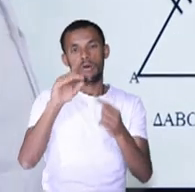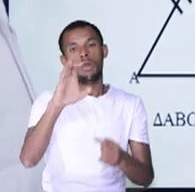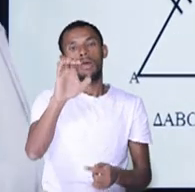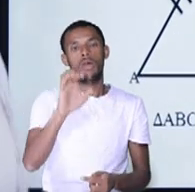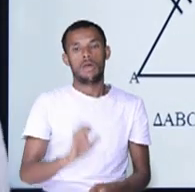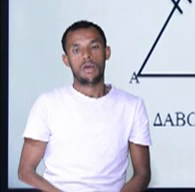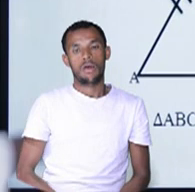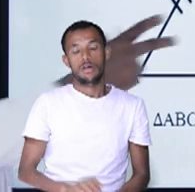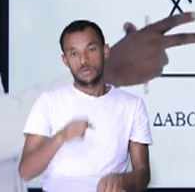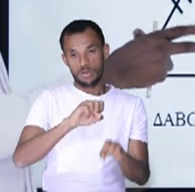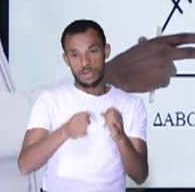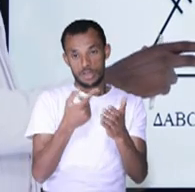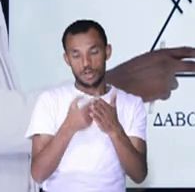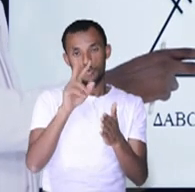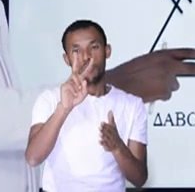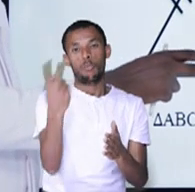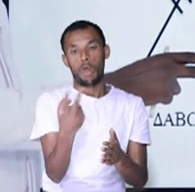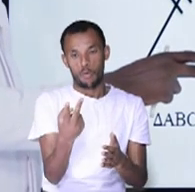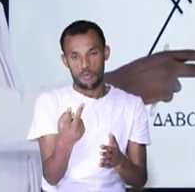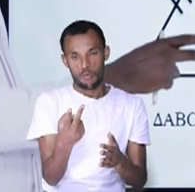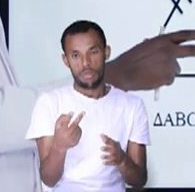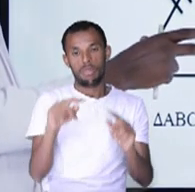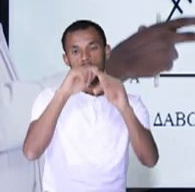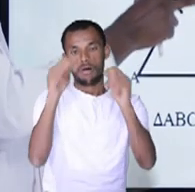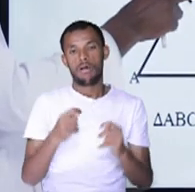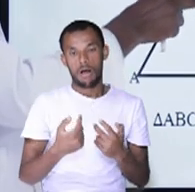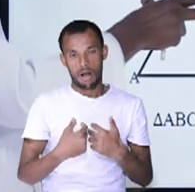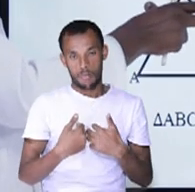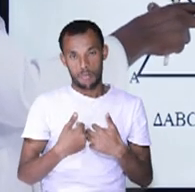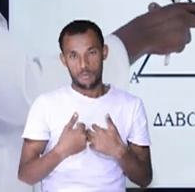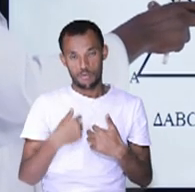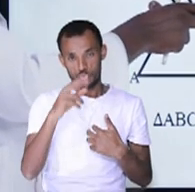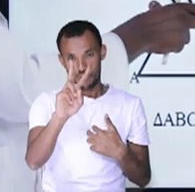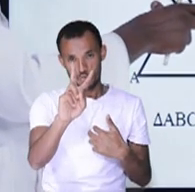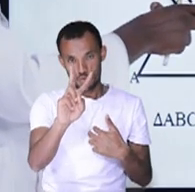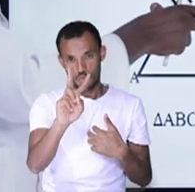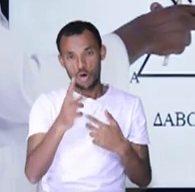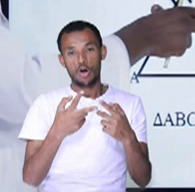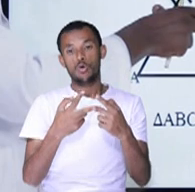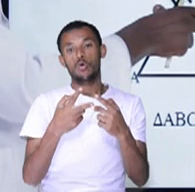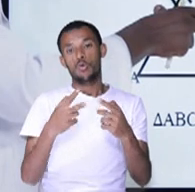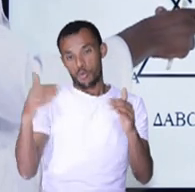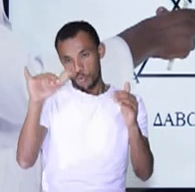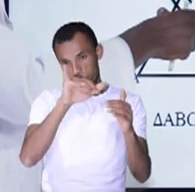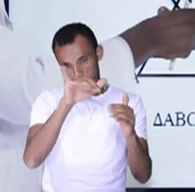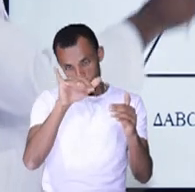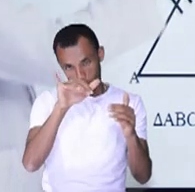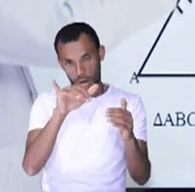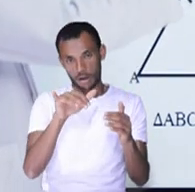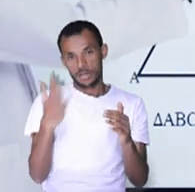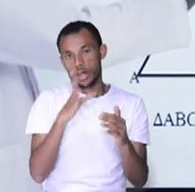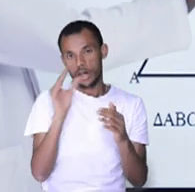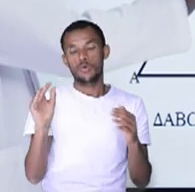DE. So that these two pair of triangles have two corresponding sides which are congruent